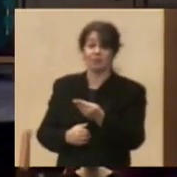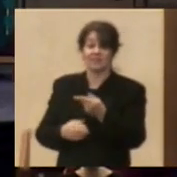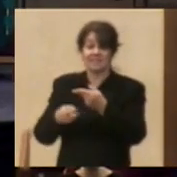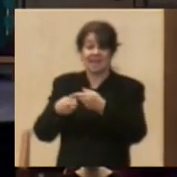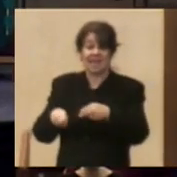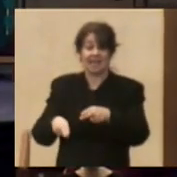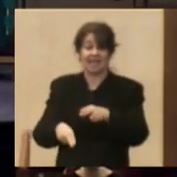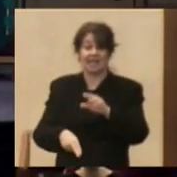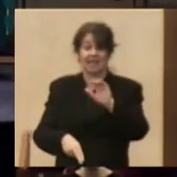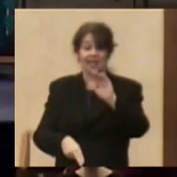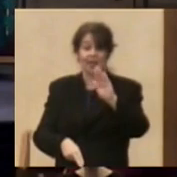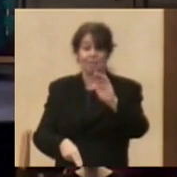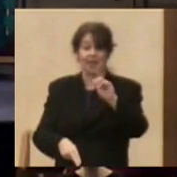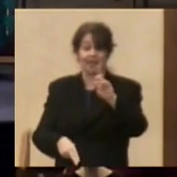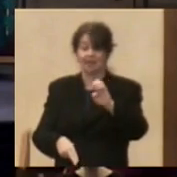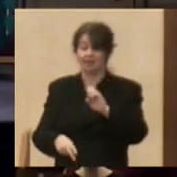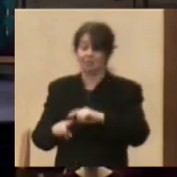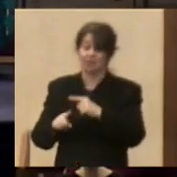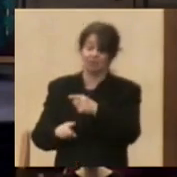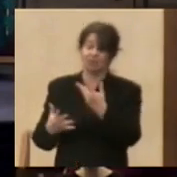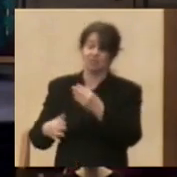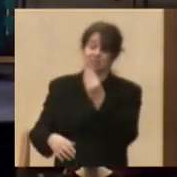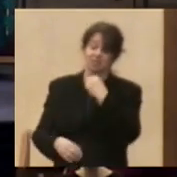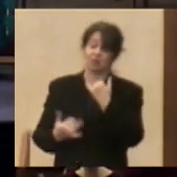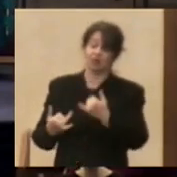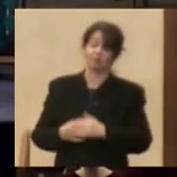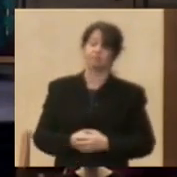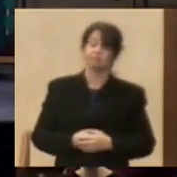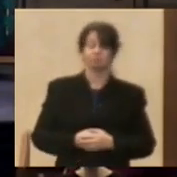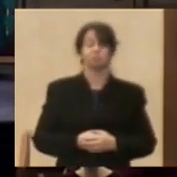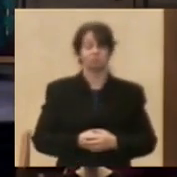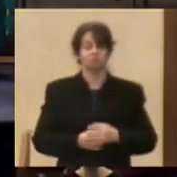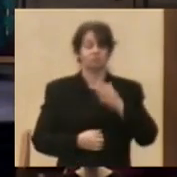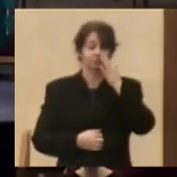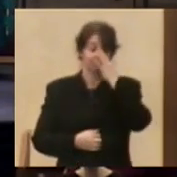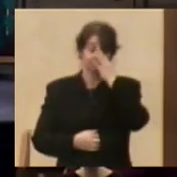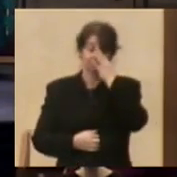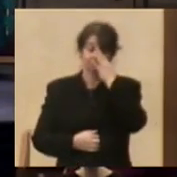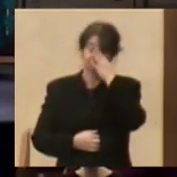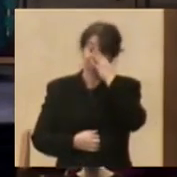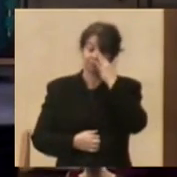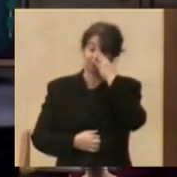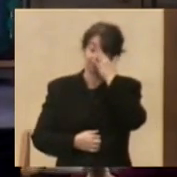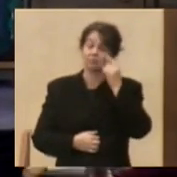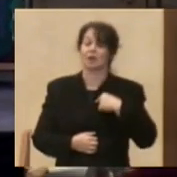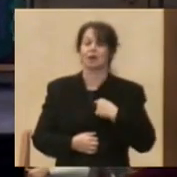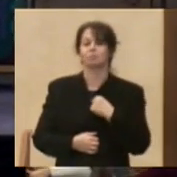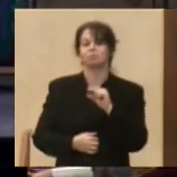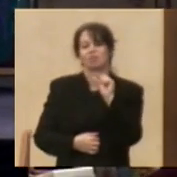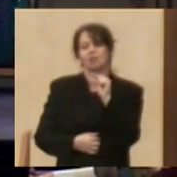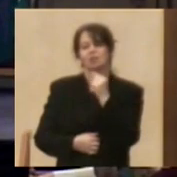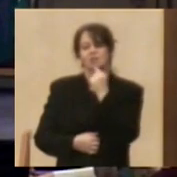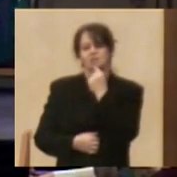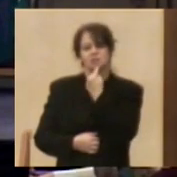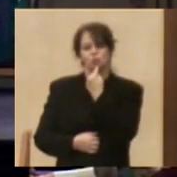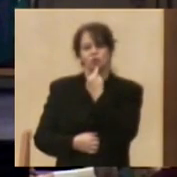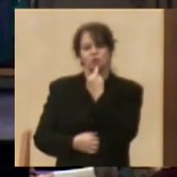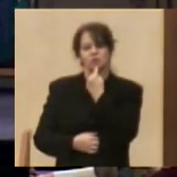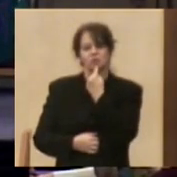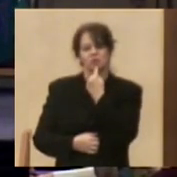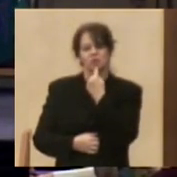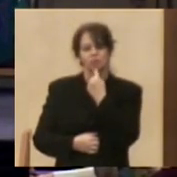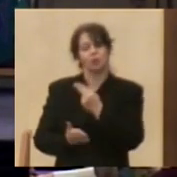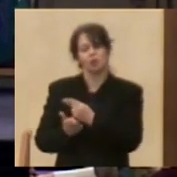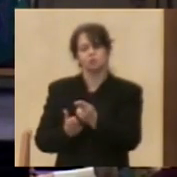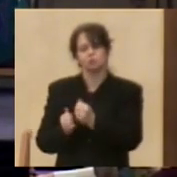it looks like you've already gotten some here. You know, I'm a little bit disappointed right now. I got to be